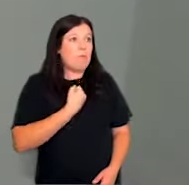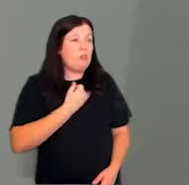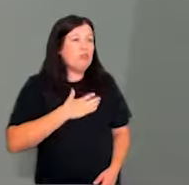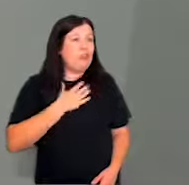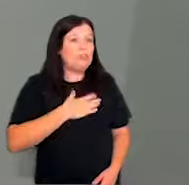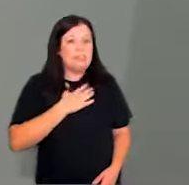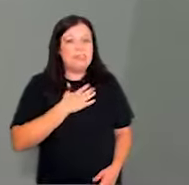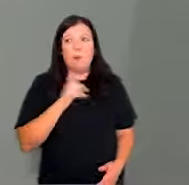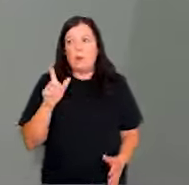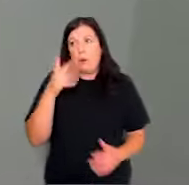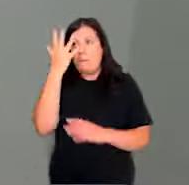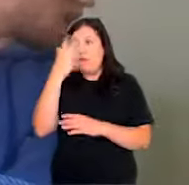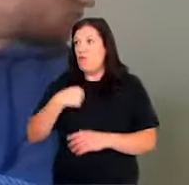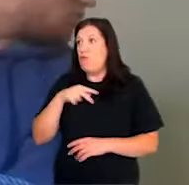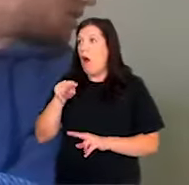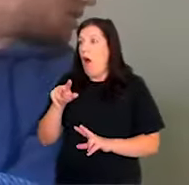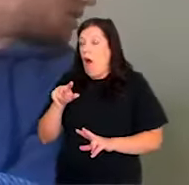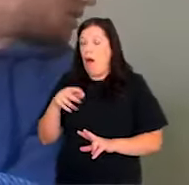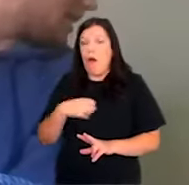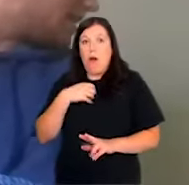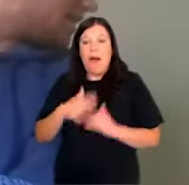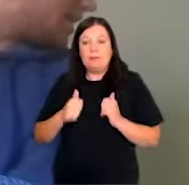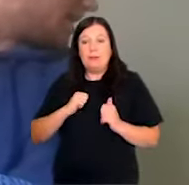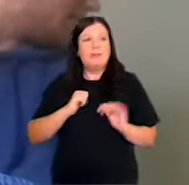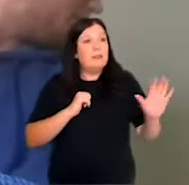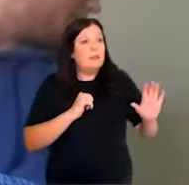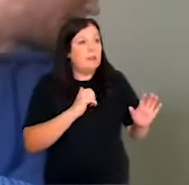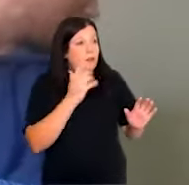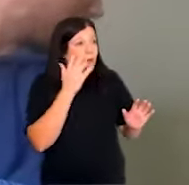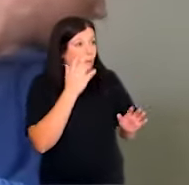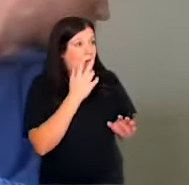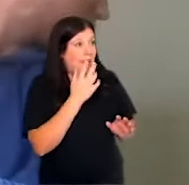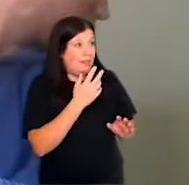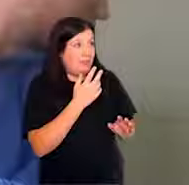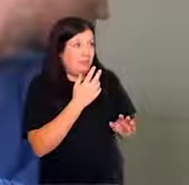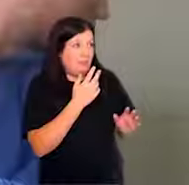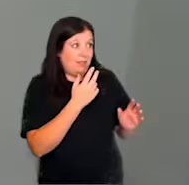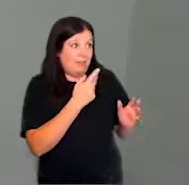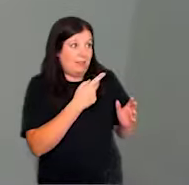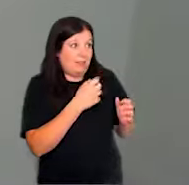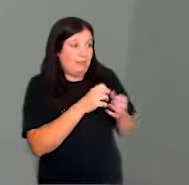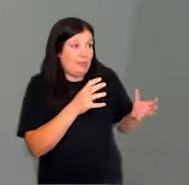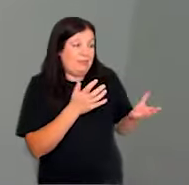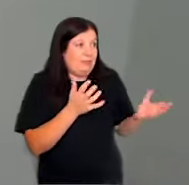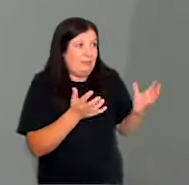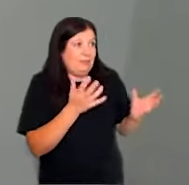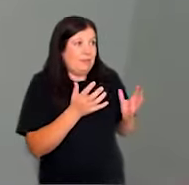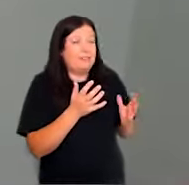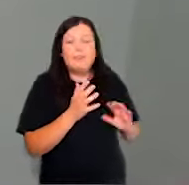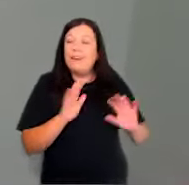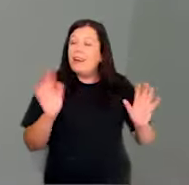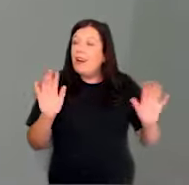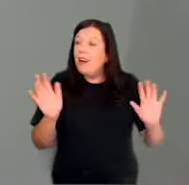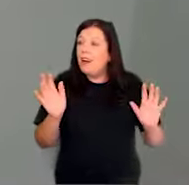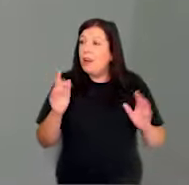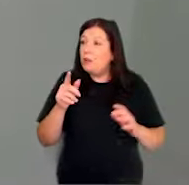It was a bit of a shock. I'll try to fix it if we get out. Come on now, Shawnee boy, let's